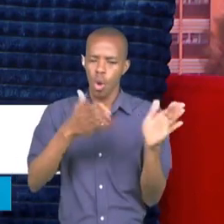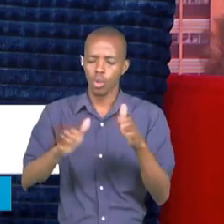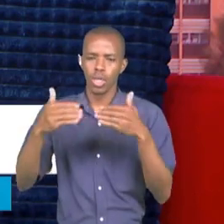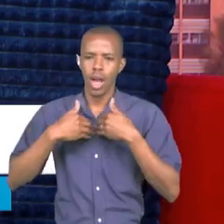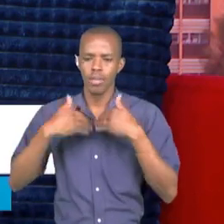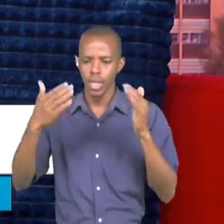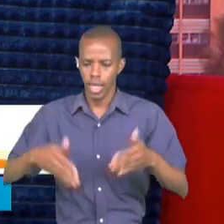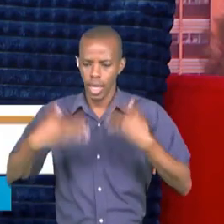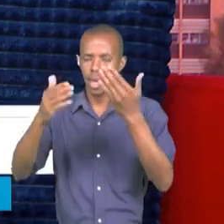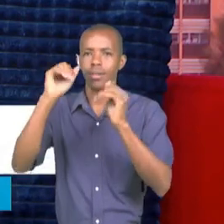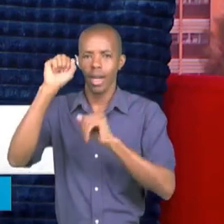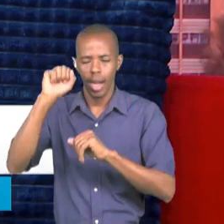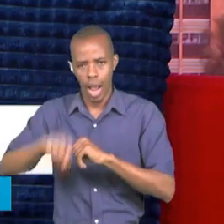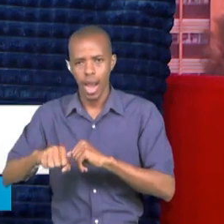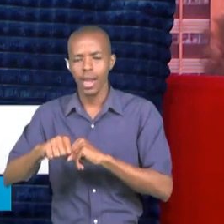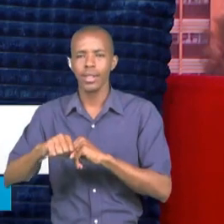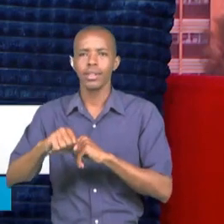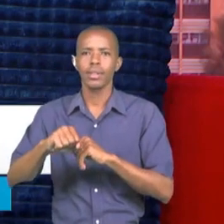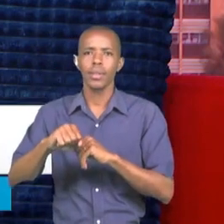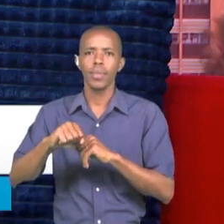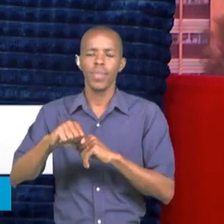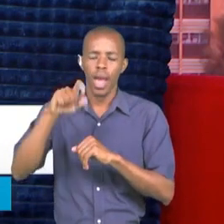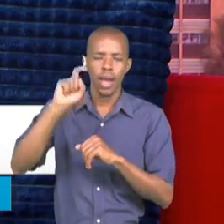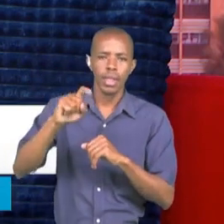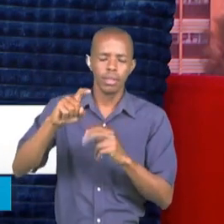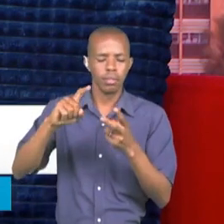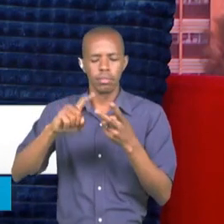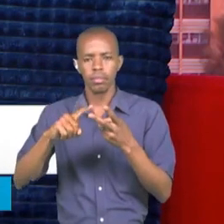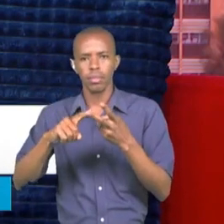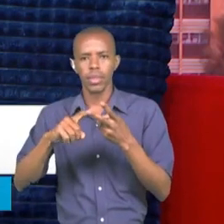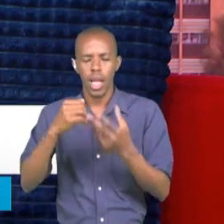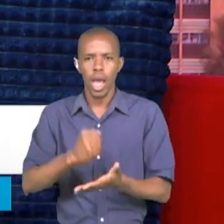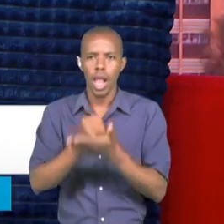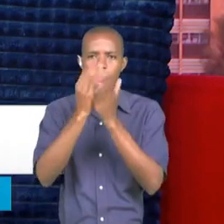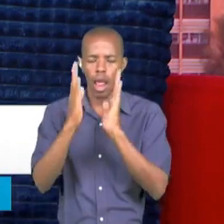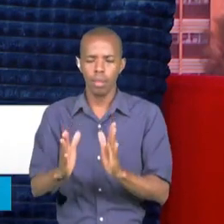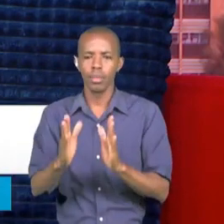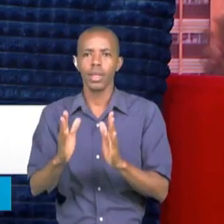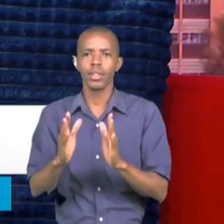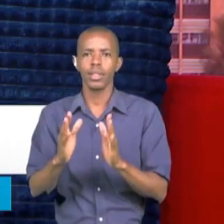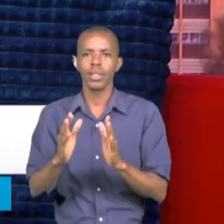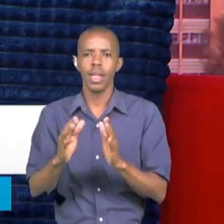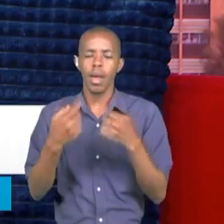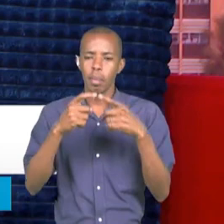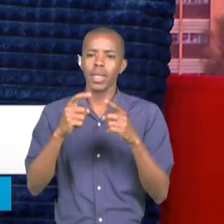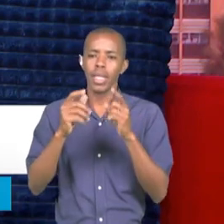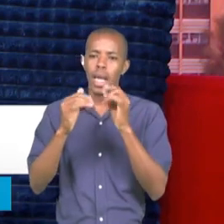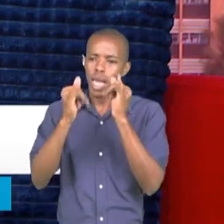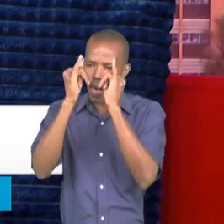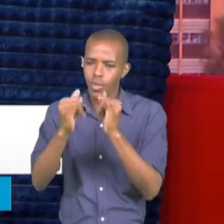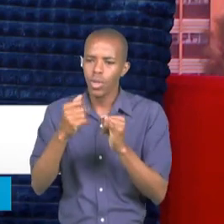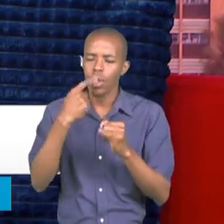deliver. Yeah. I need groceries sometimes. I need a helper even to help me do this. But mtu hata haikuambia. But every day,